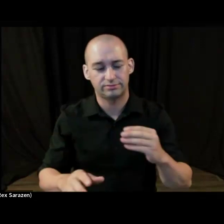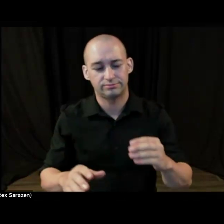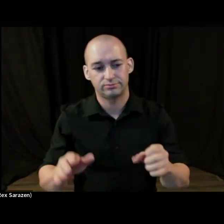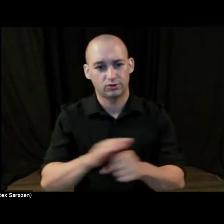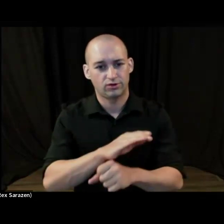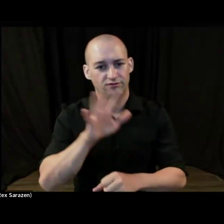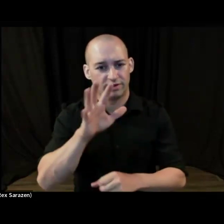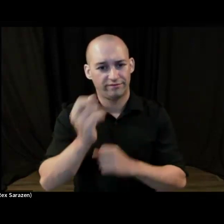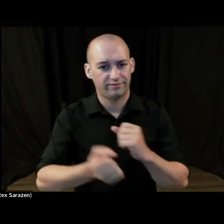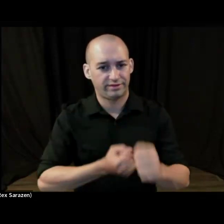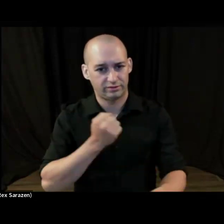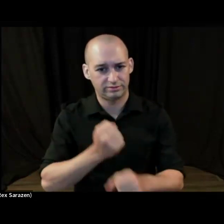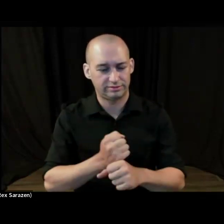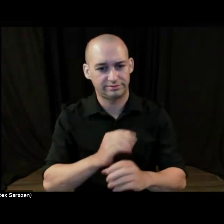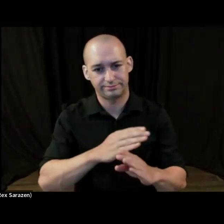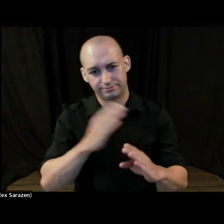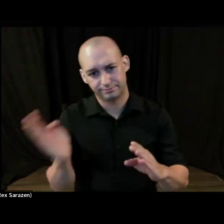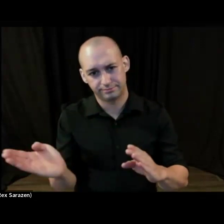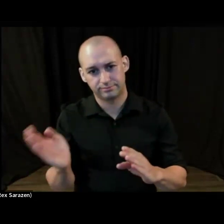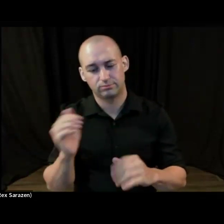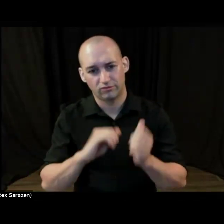of period of performance.